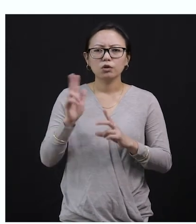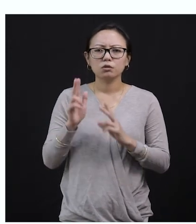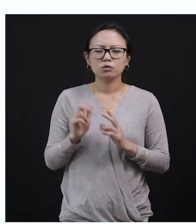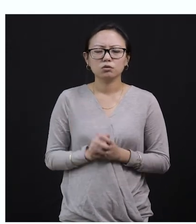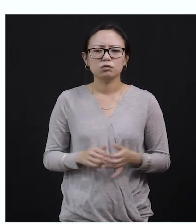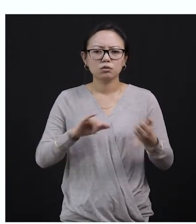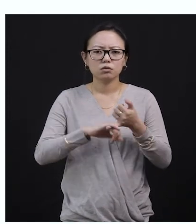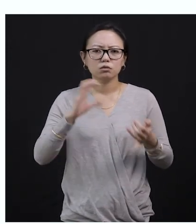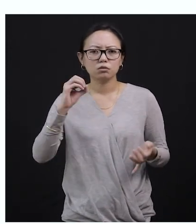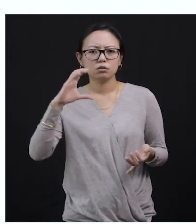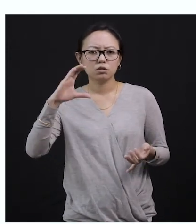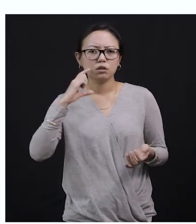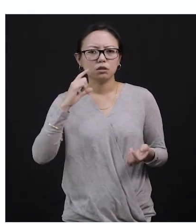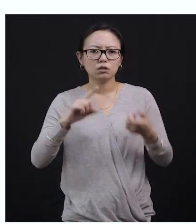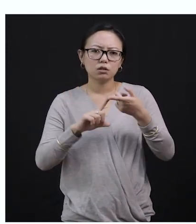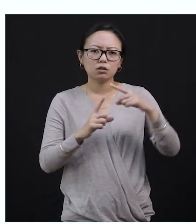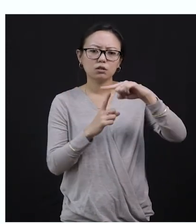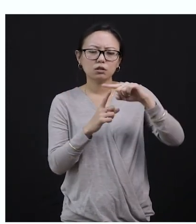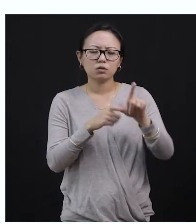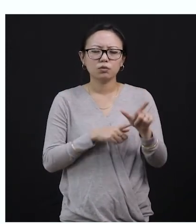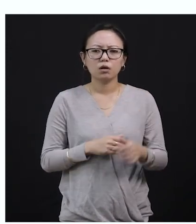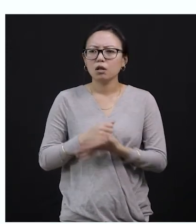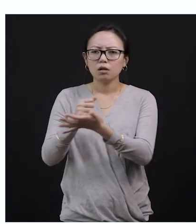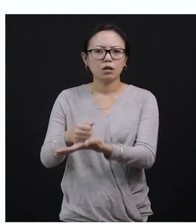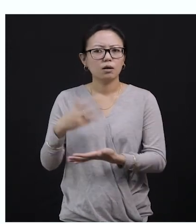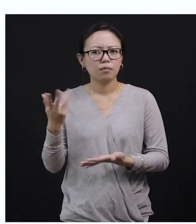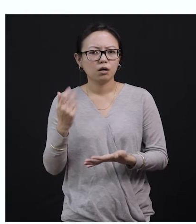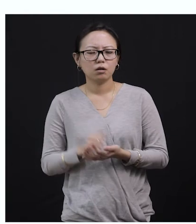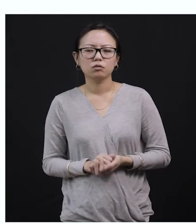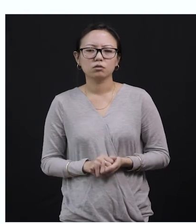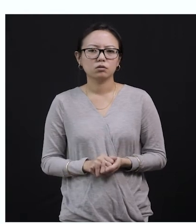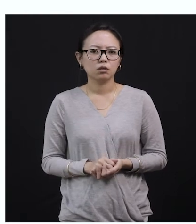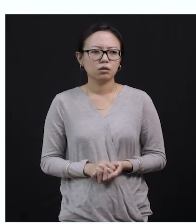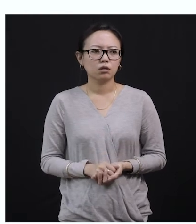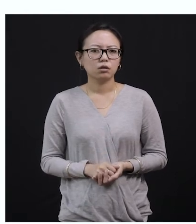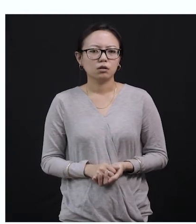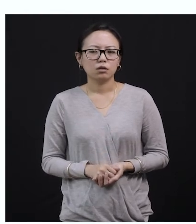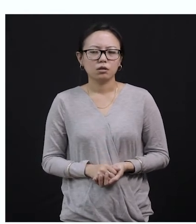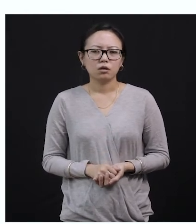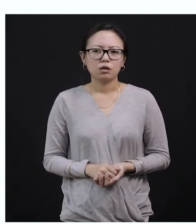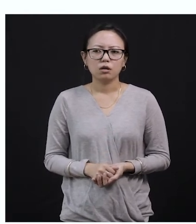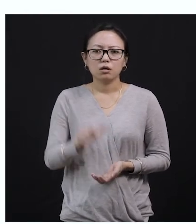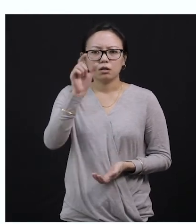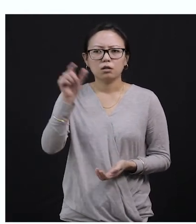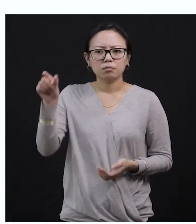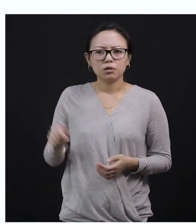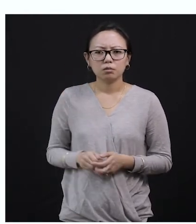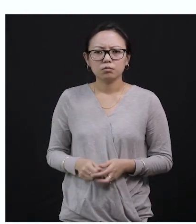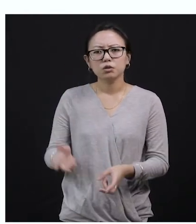or in order to keep themselves alarmed, especially when the enemies try to come and attack them, right? So without discussion,